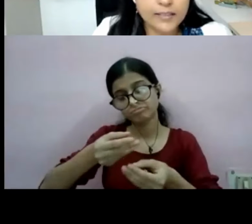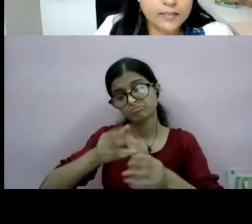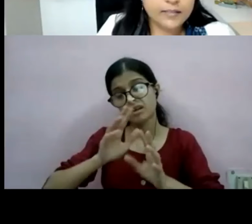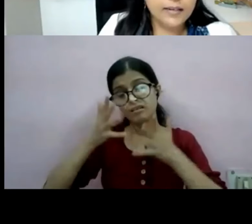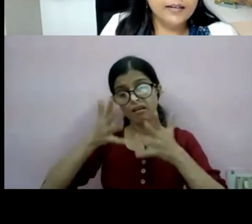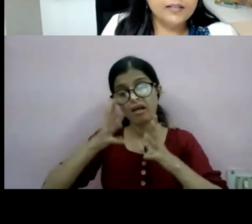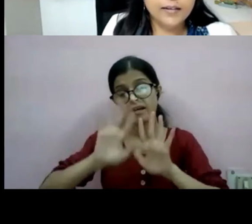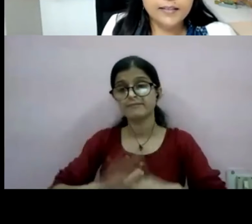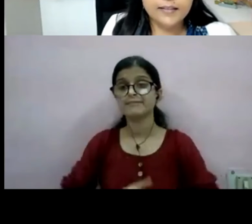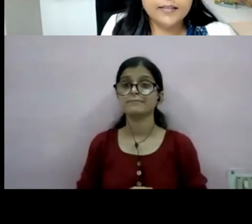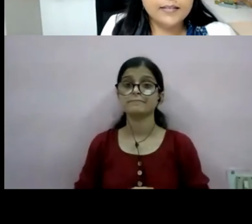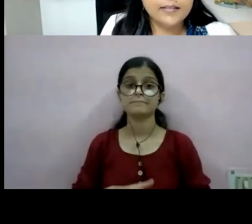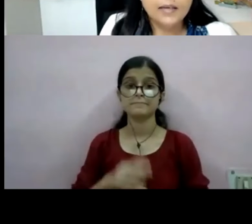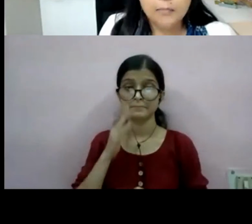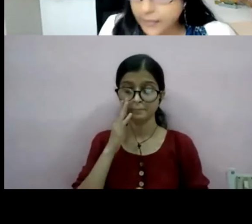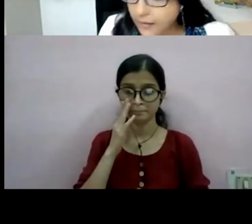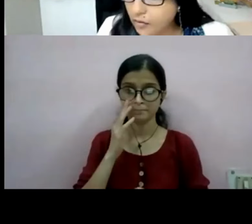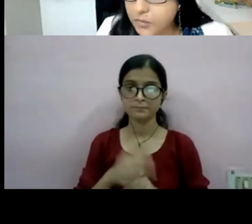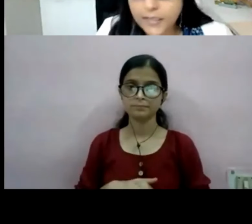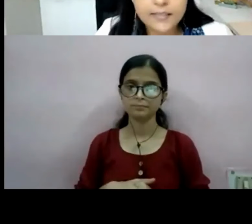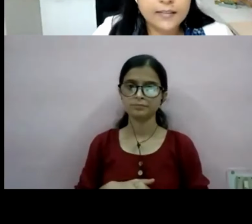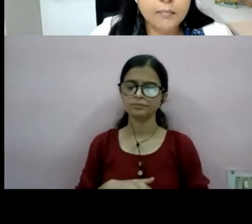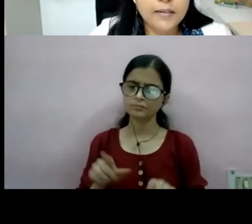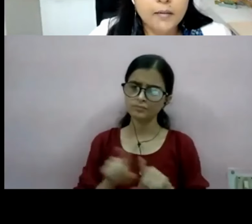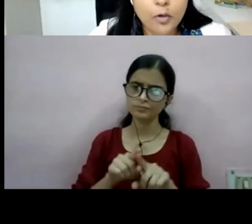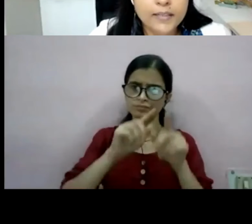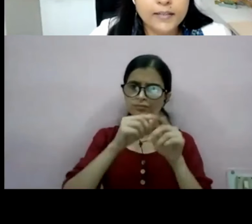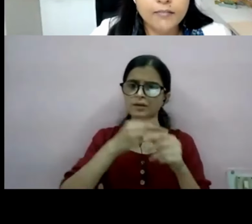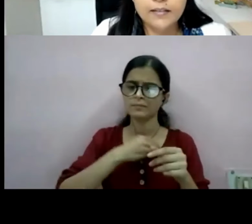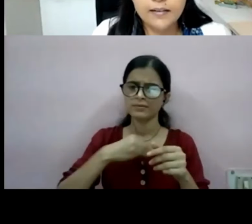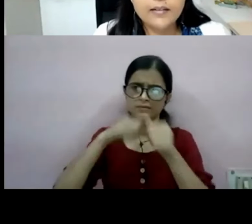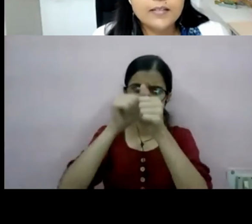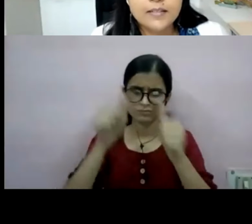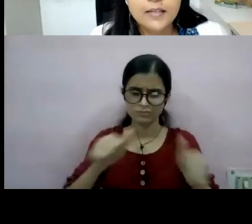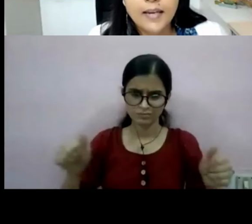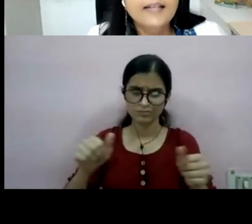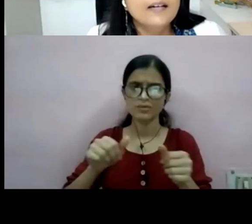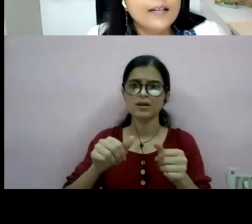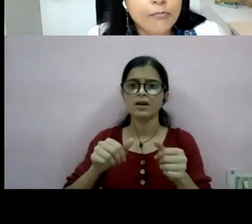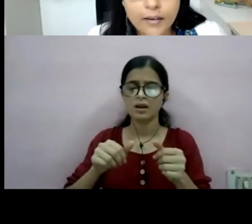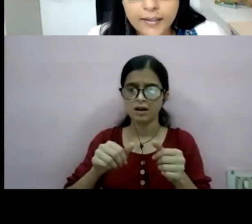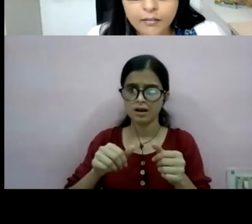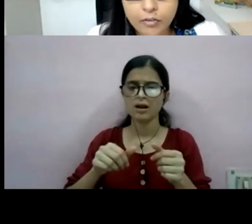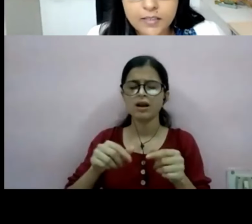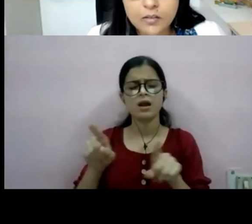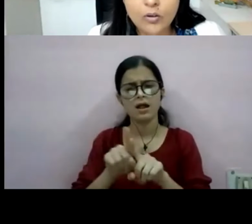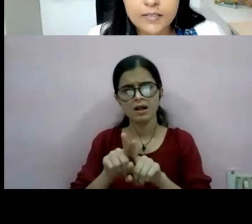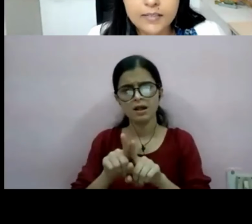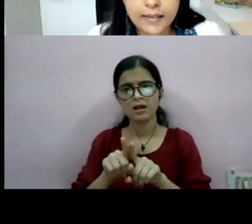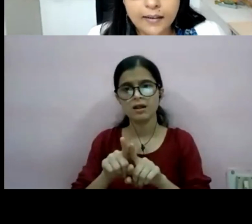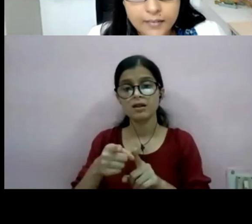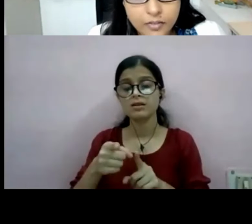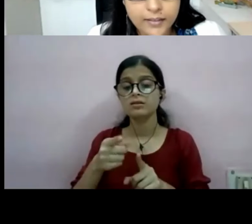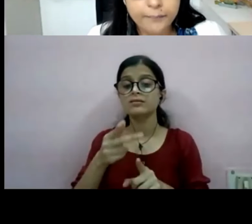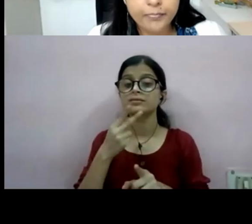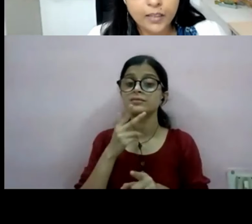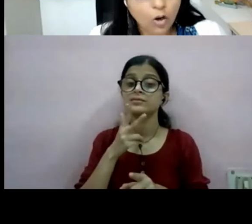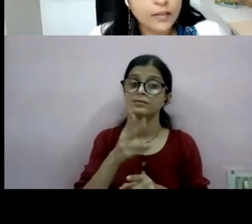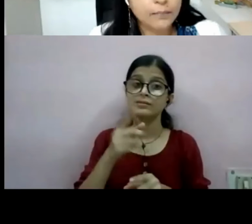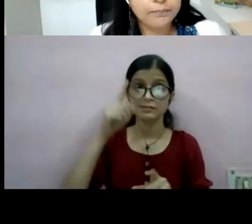no rights and are treated as medical objects that are manipulated with drugs and are confined, what is called